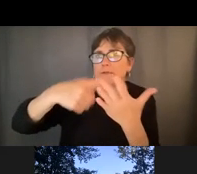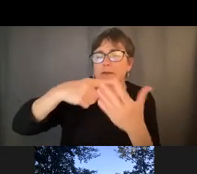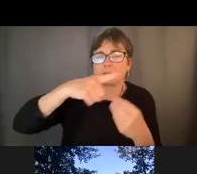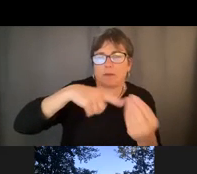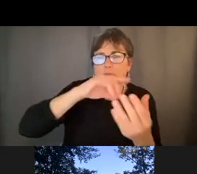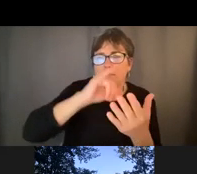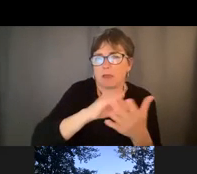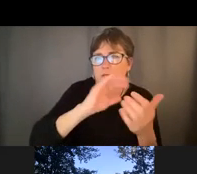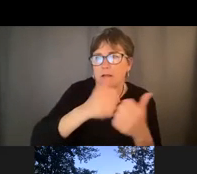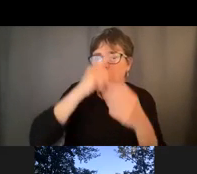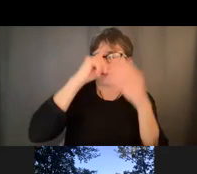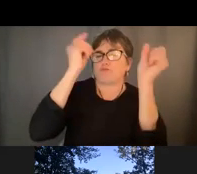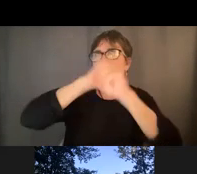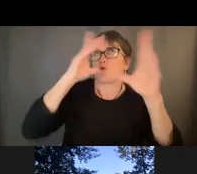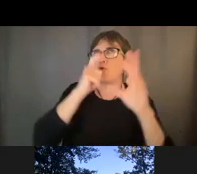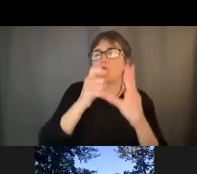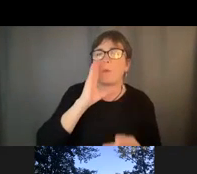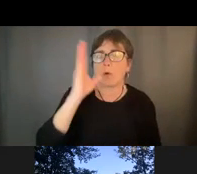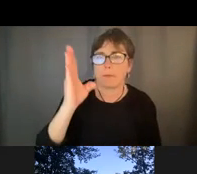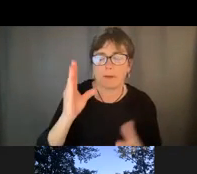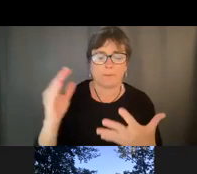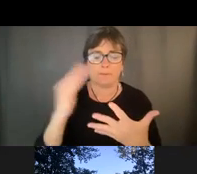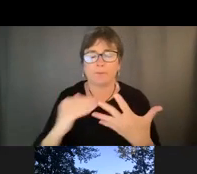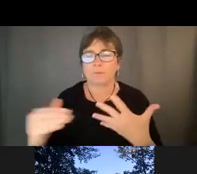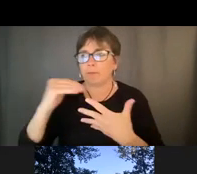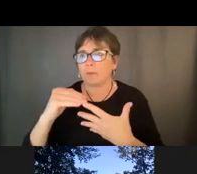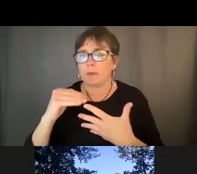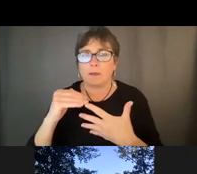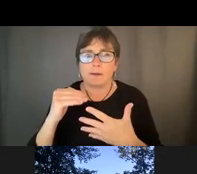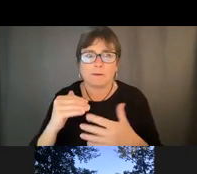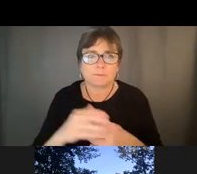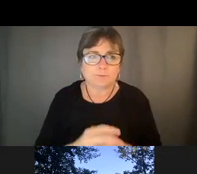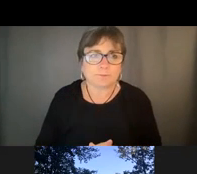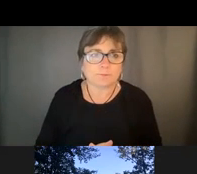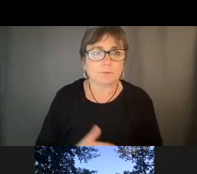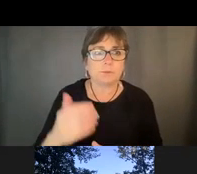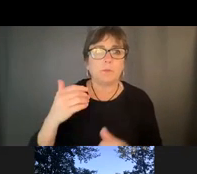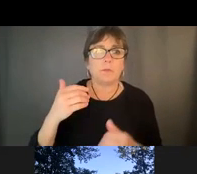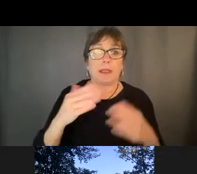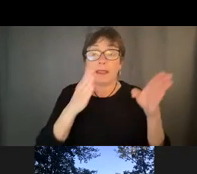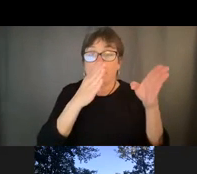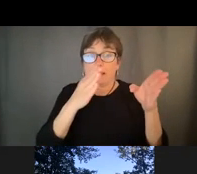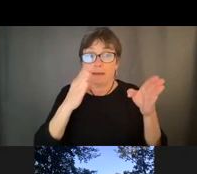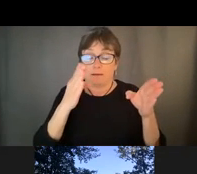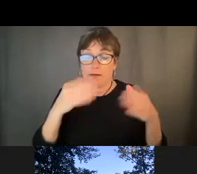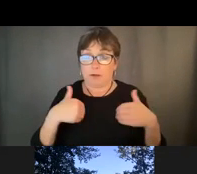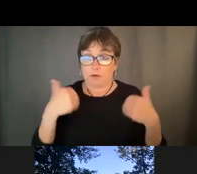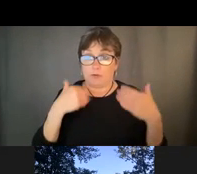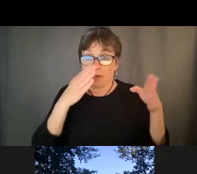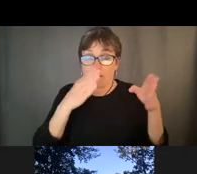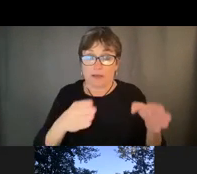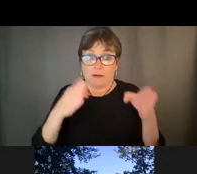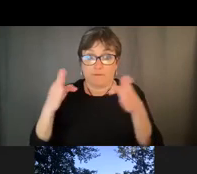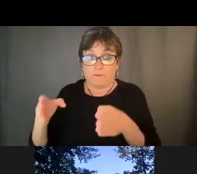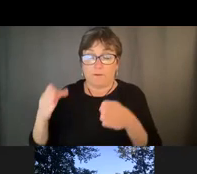Then when you're looking at the Youth Individualized Empowerment Toolkit, it really looks at how you can